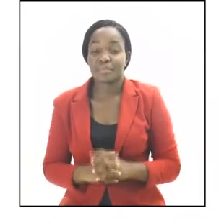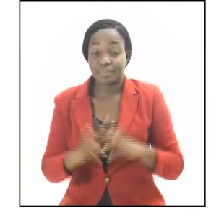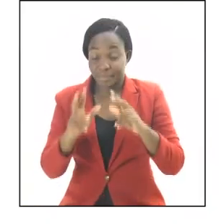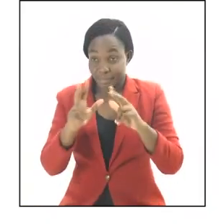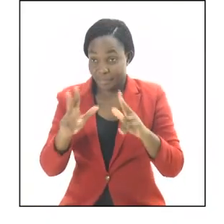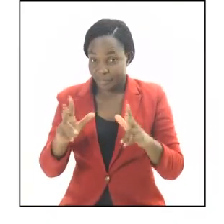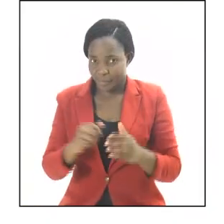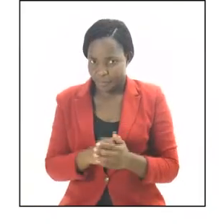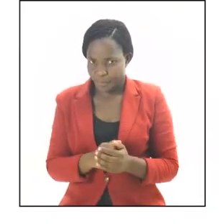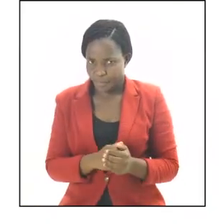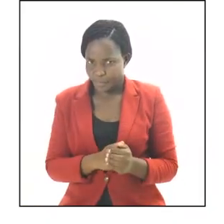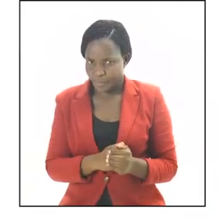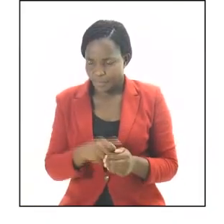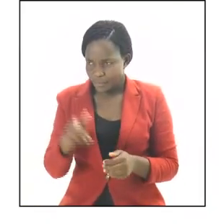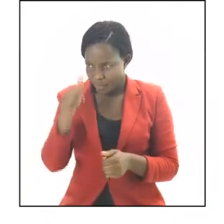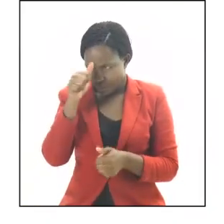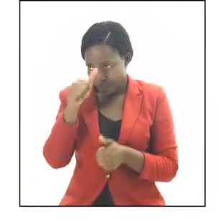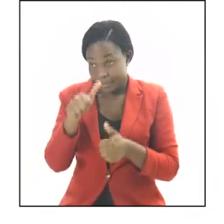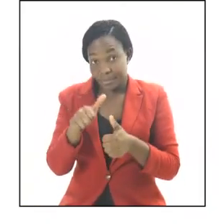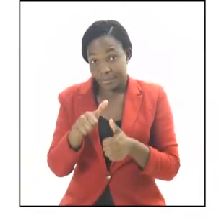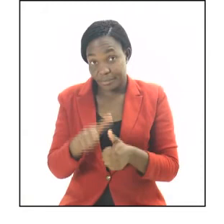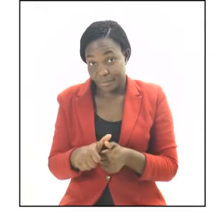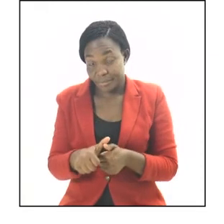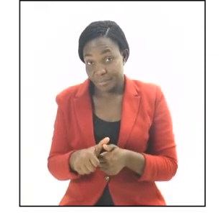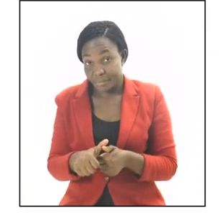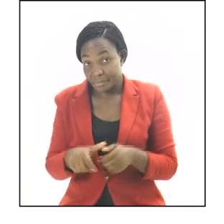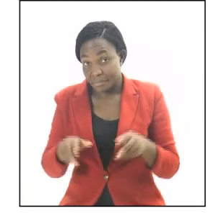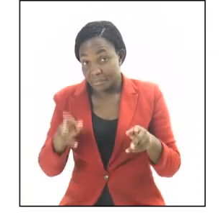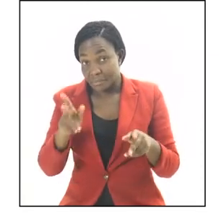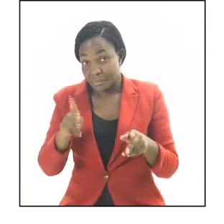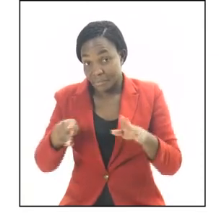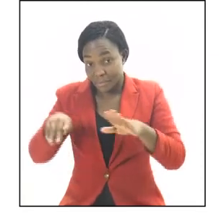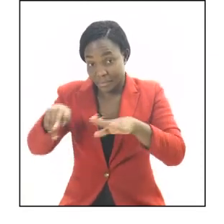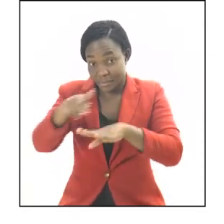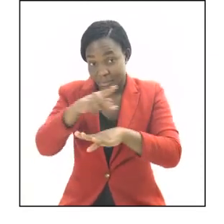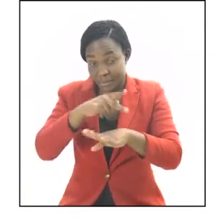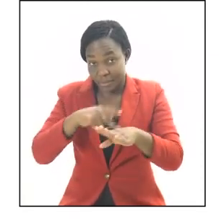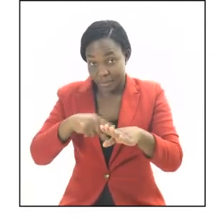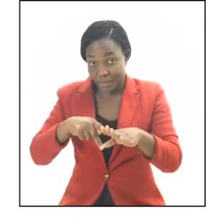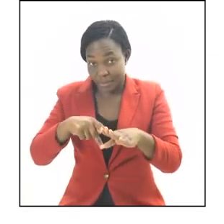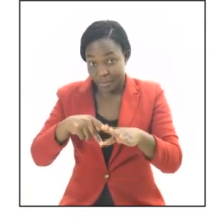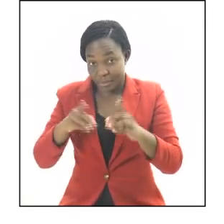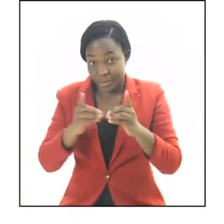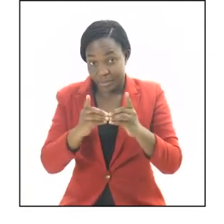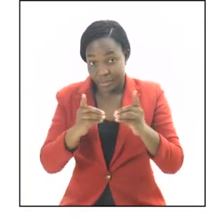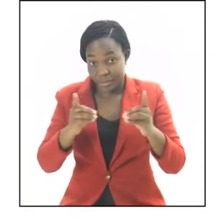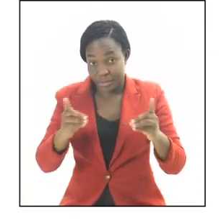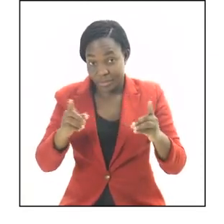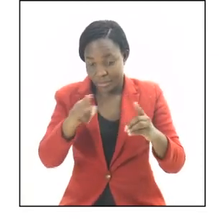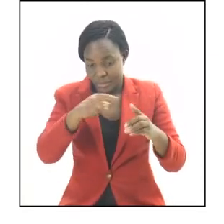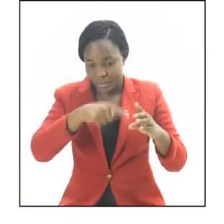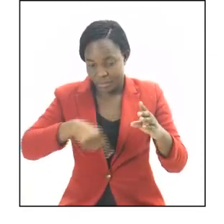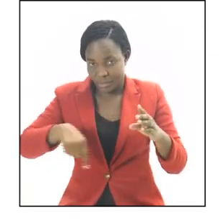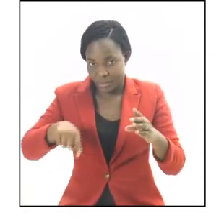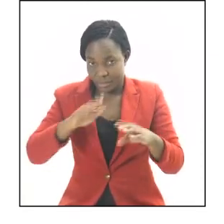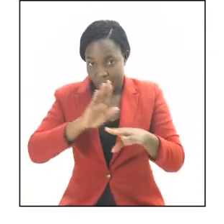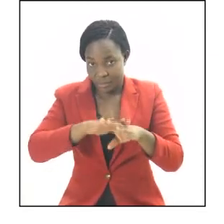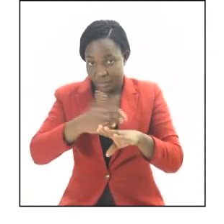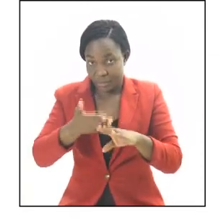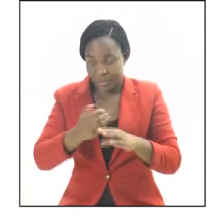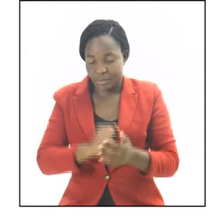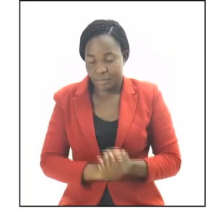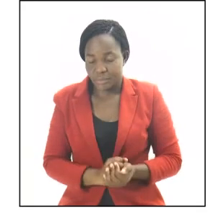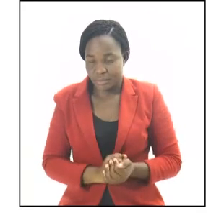Viewers, do you still remember? The perimeter of a shape is the distance around it. For